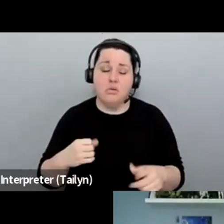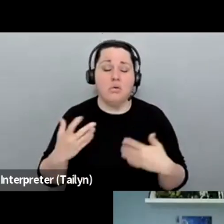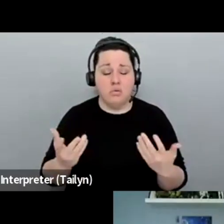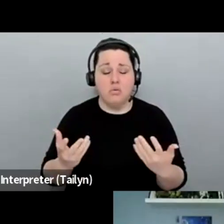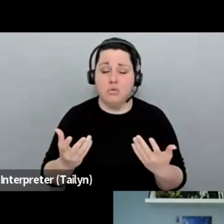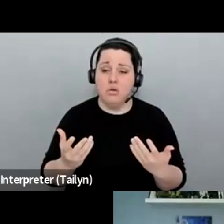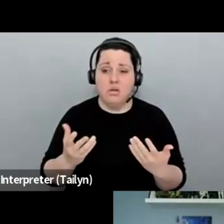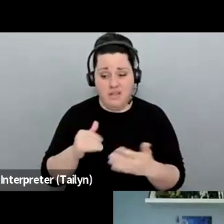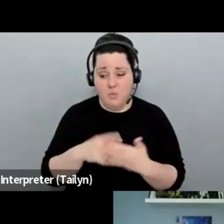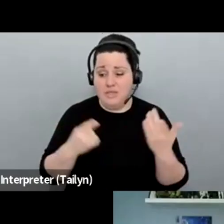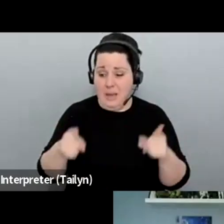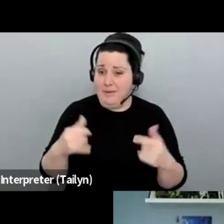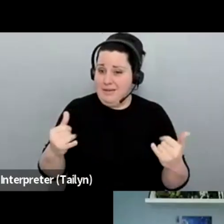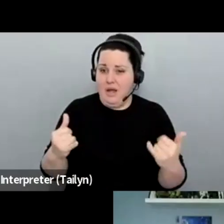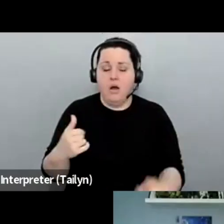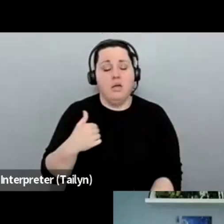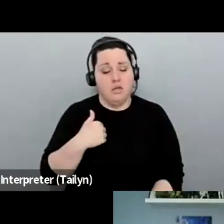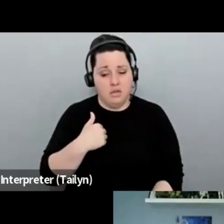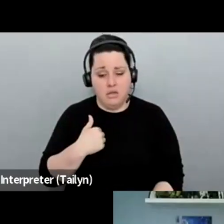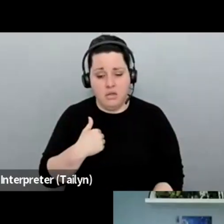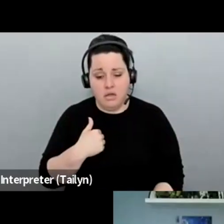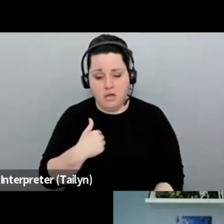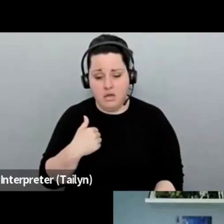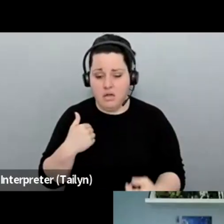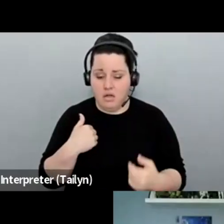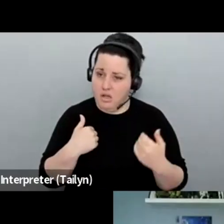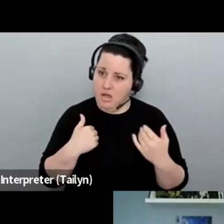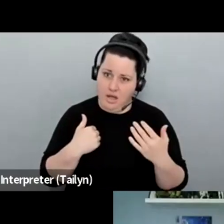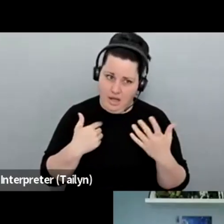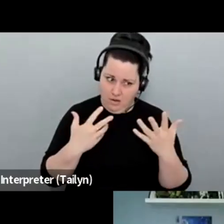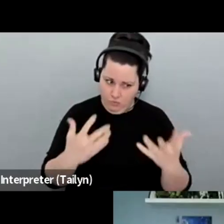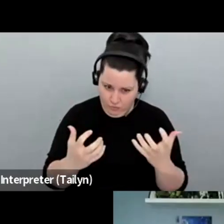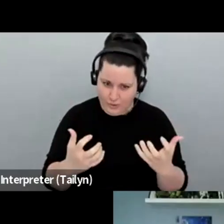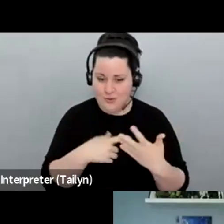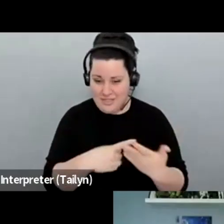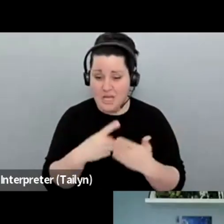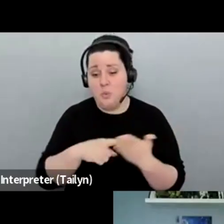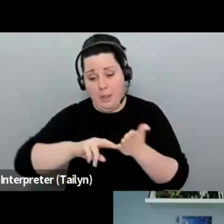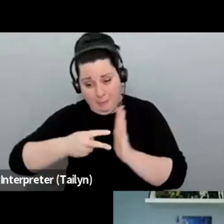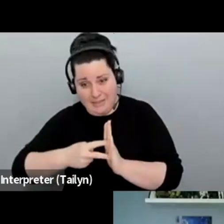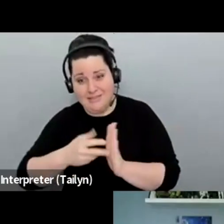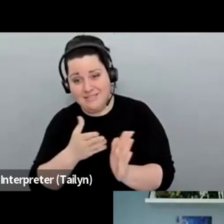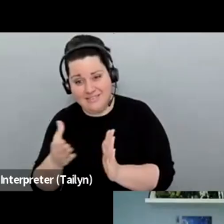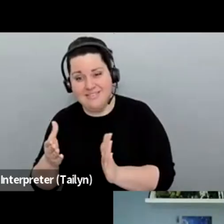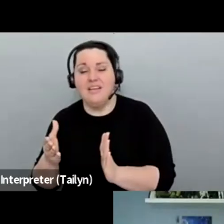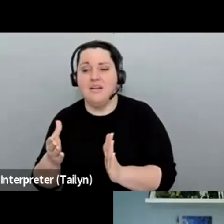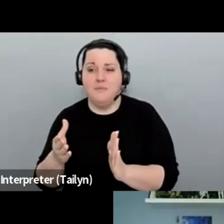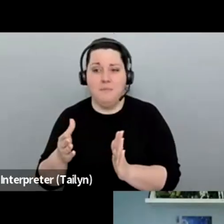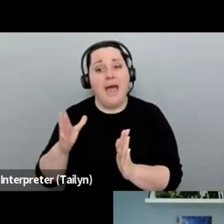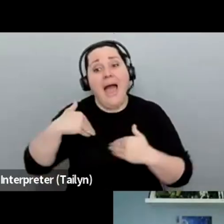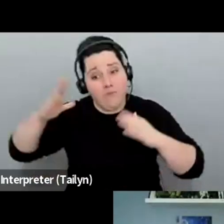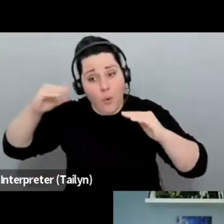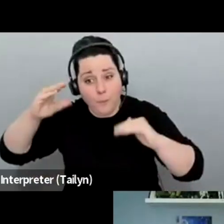the where we are, and I do want to get to the what it means and what we could what we can do about it Yeah. too, because I'm gonna there is